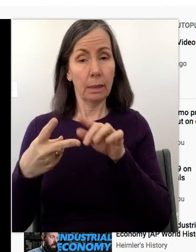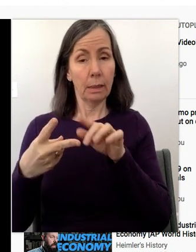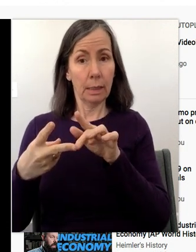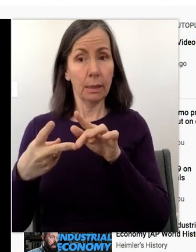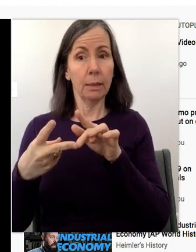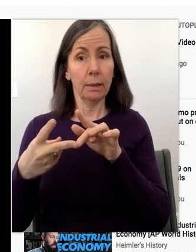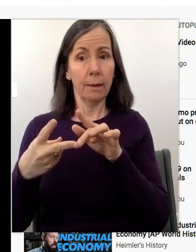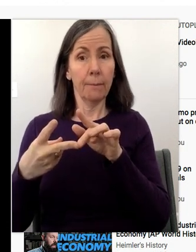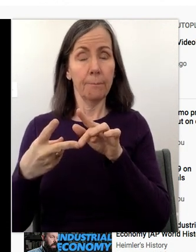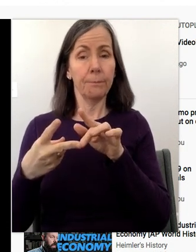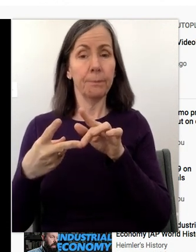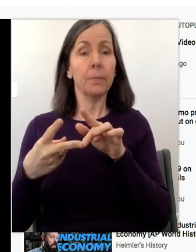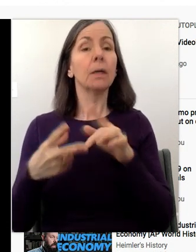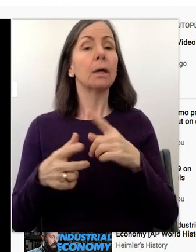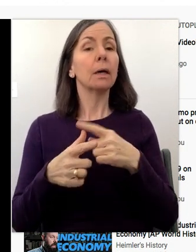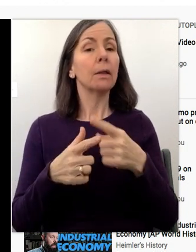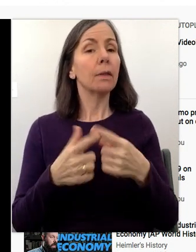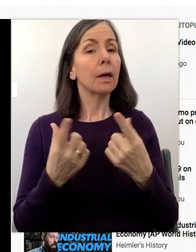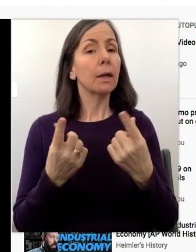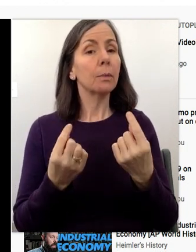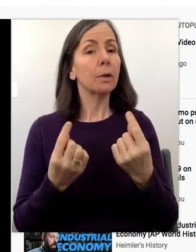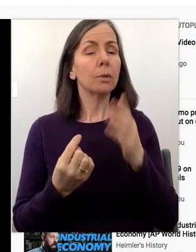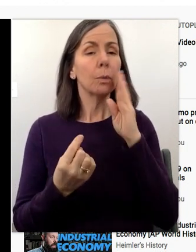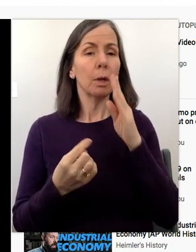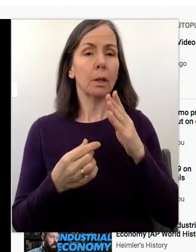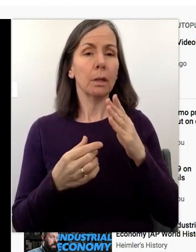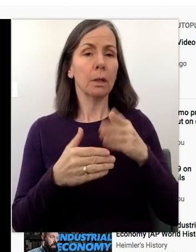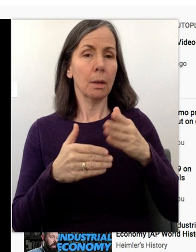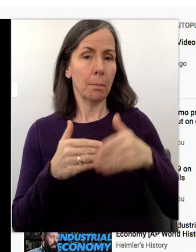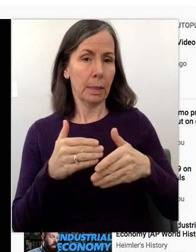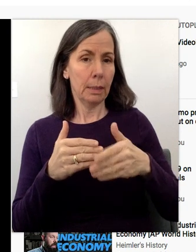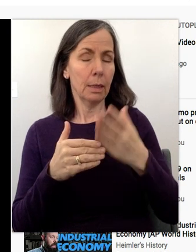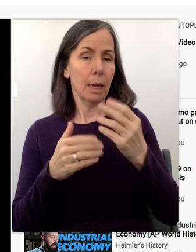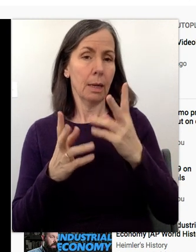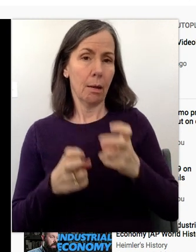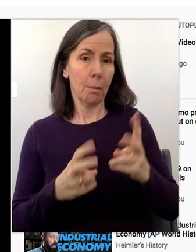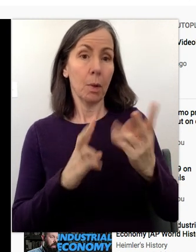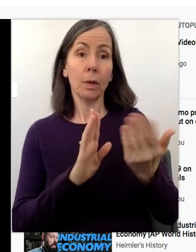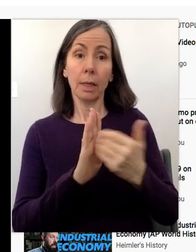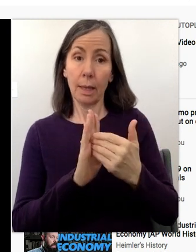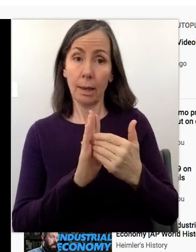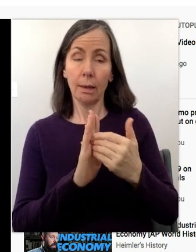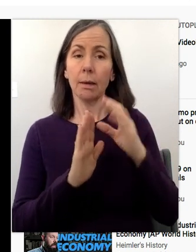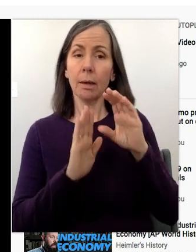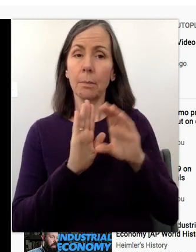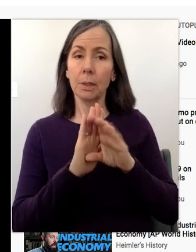And then you need to complete and re-upload a picture of your work.